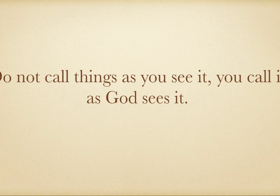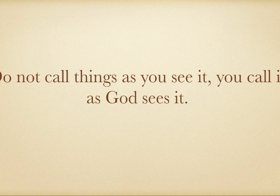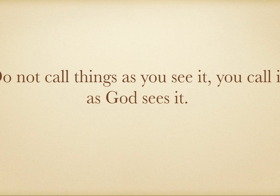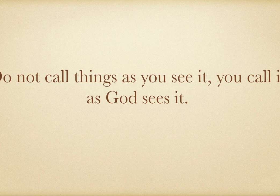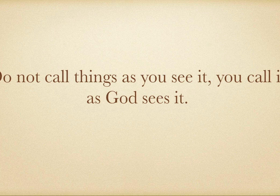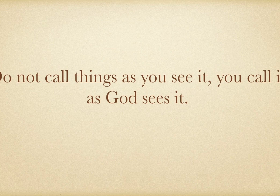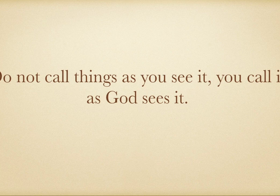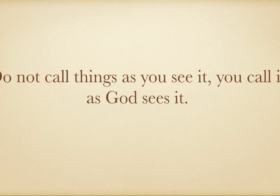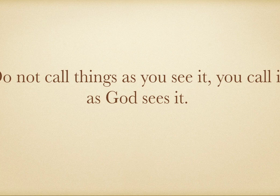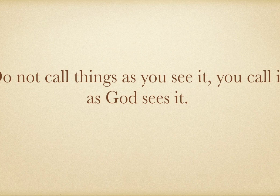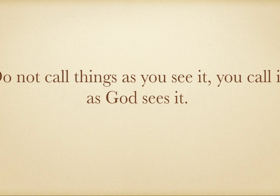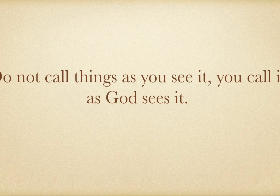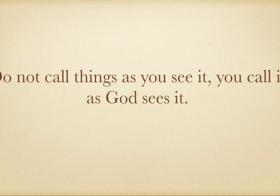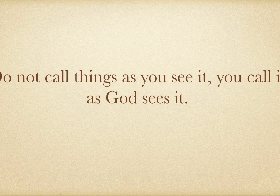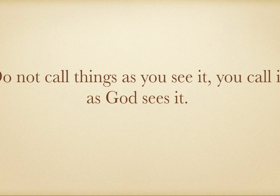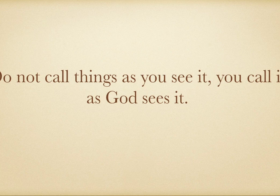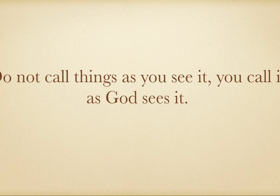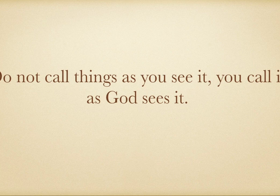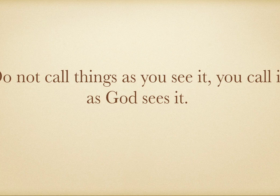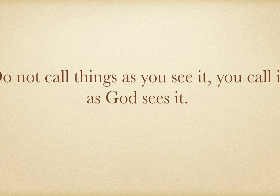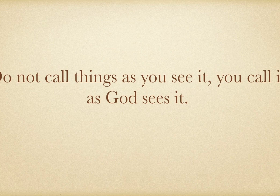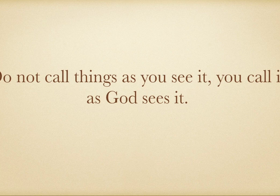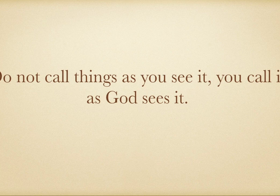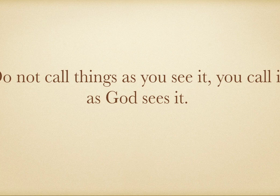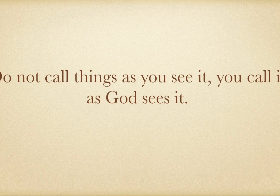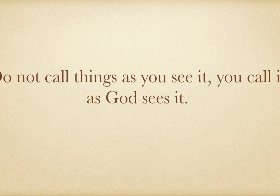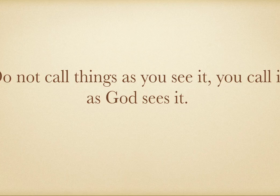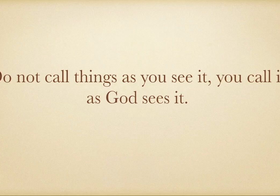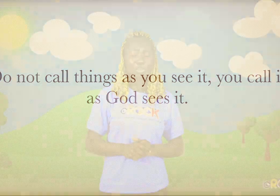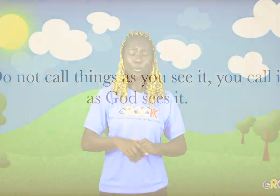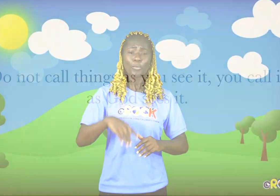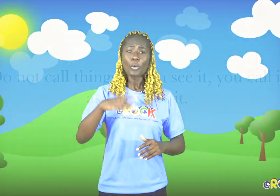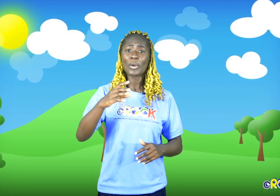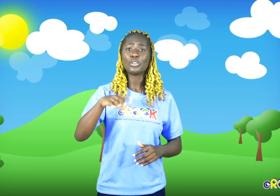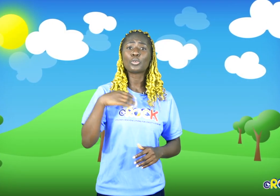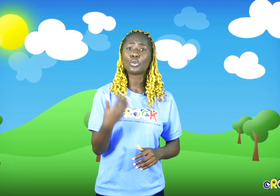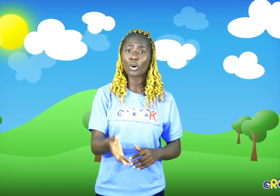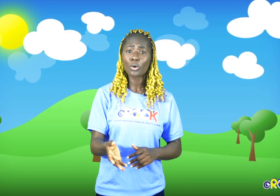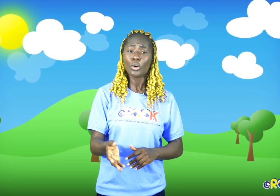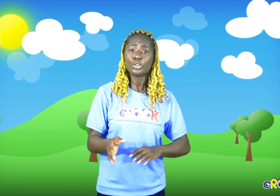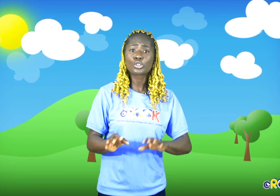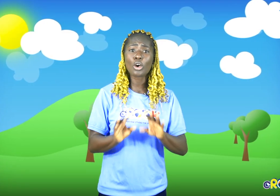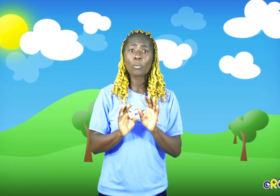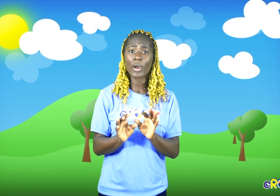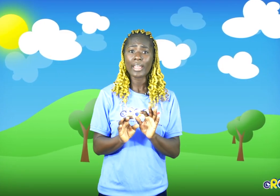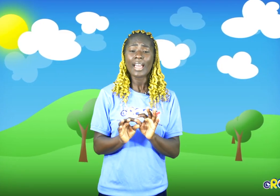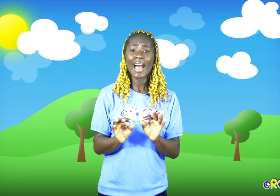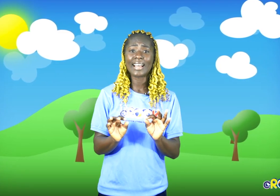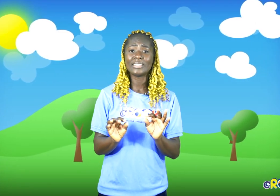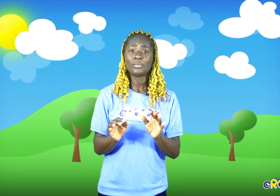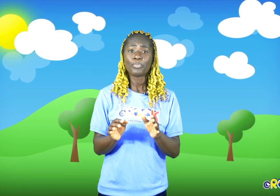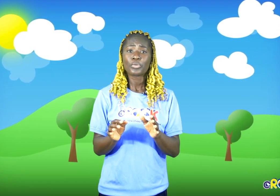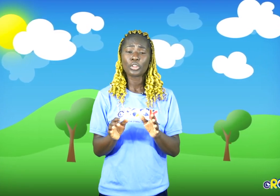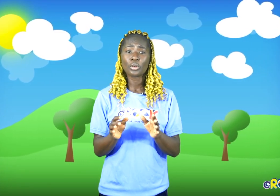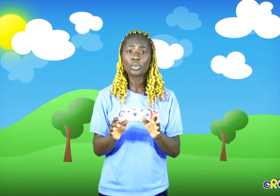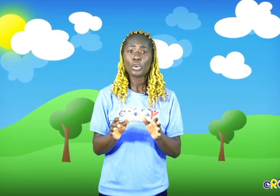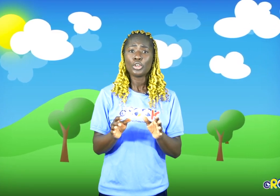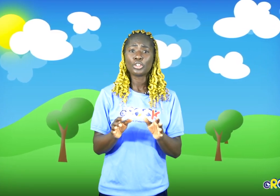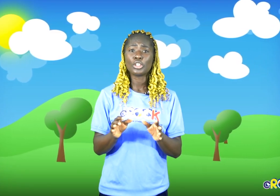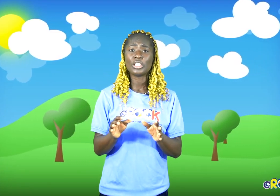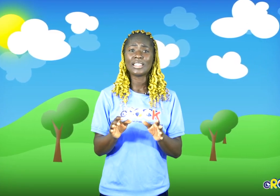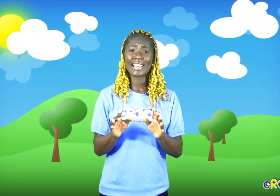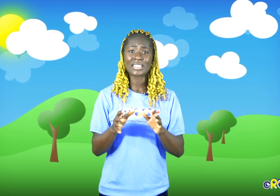it as God sees it. So when you go somewhere and, you